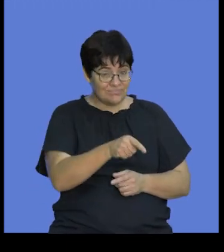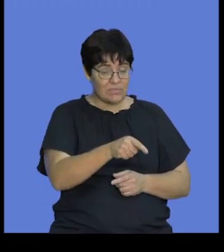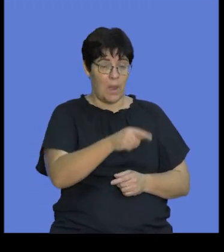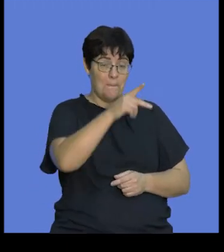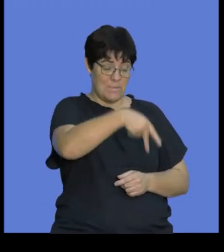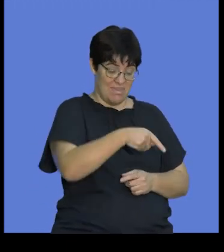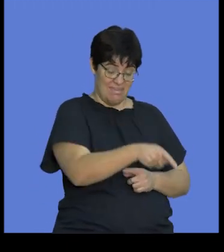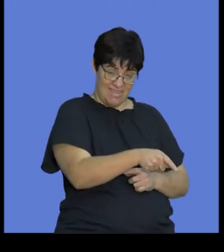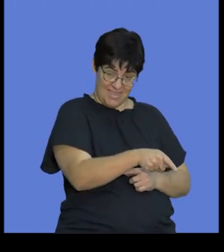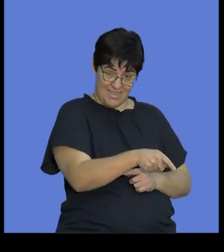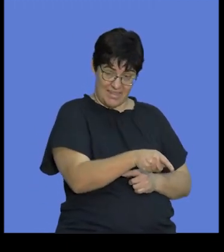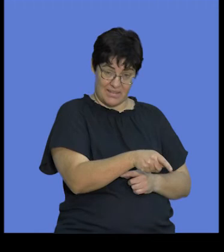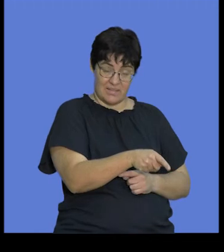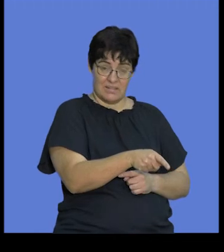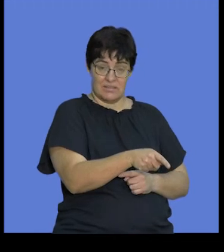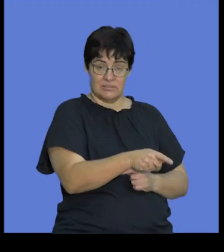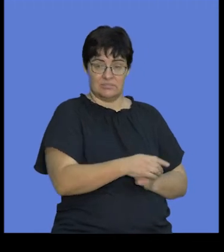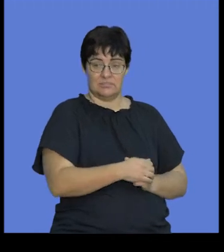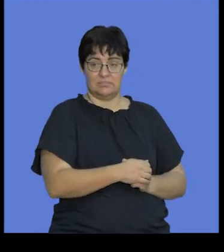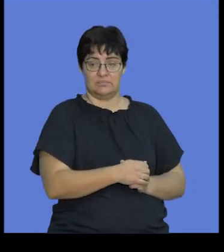the momentum